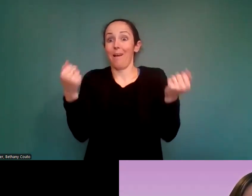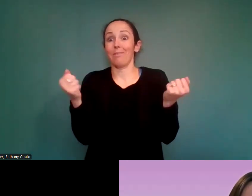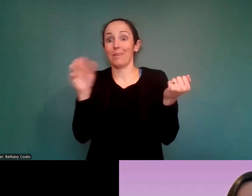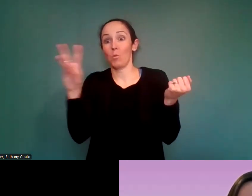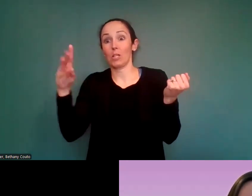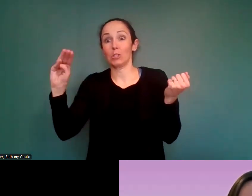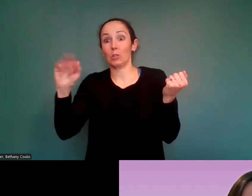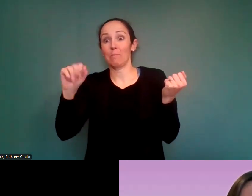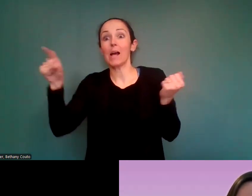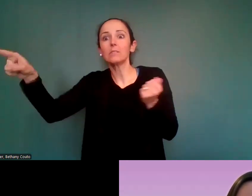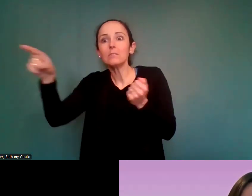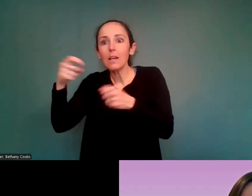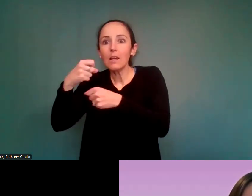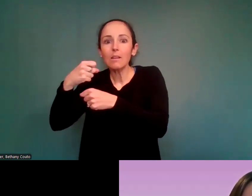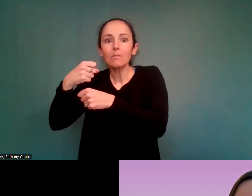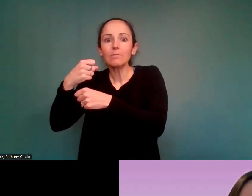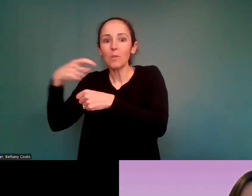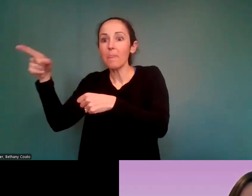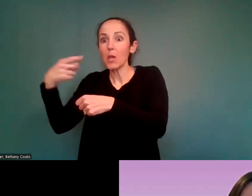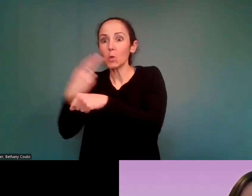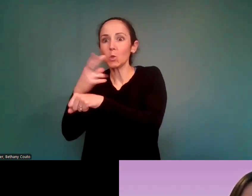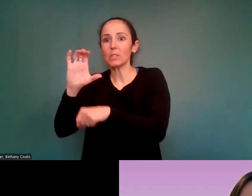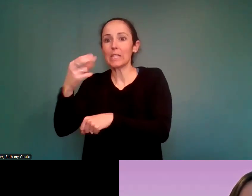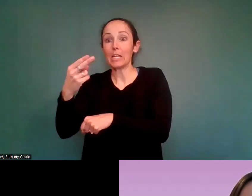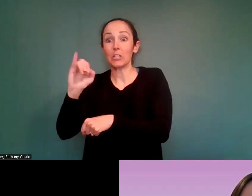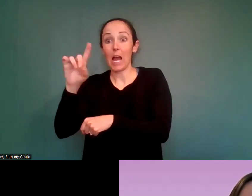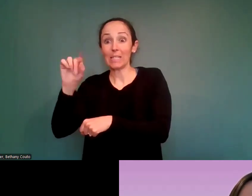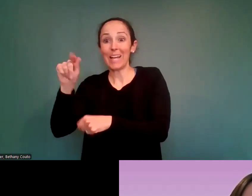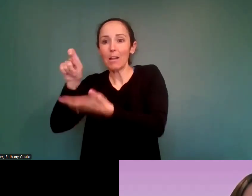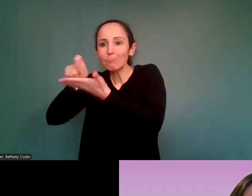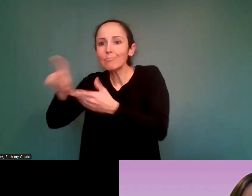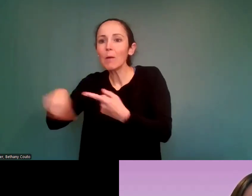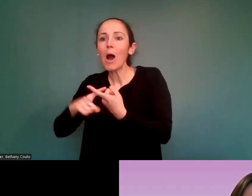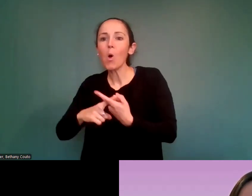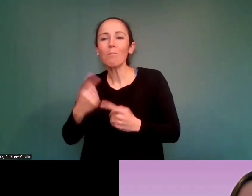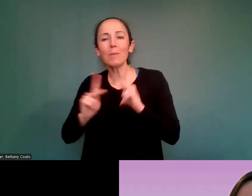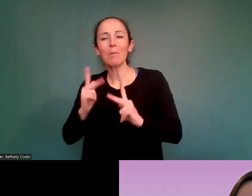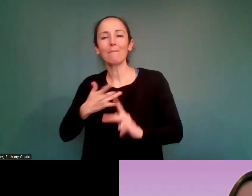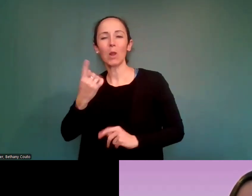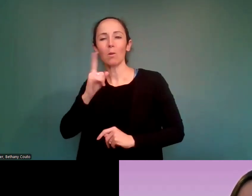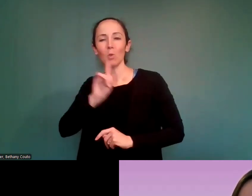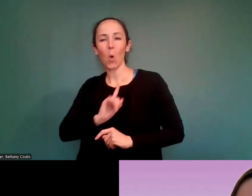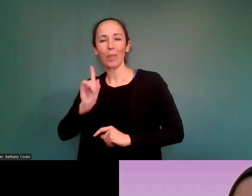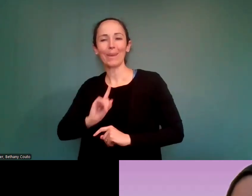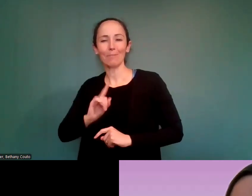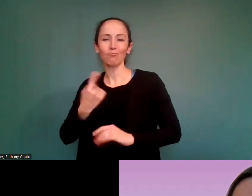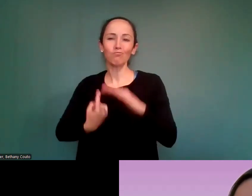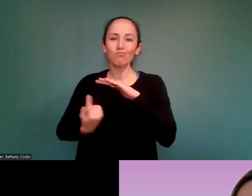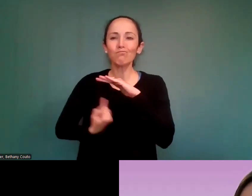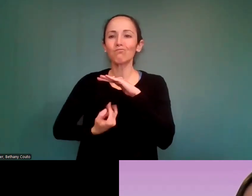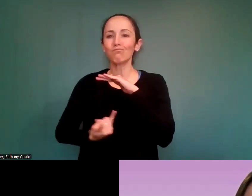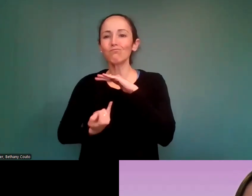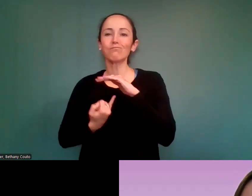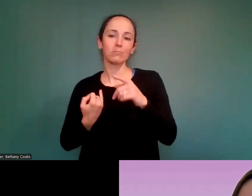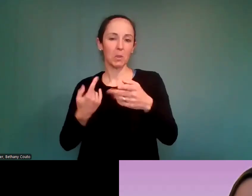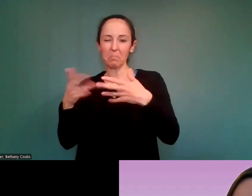in Western Massachusetts with CHEI data, but just want to make sure folks are aware that that's a resource as well for you.